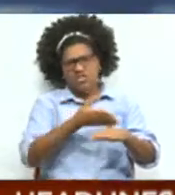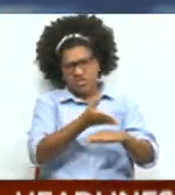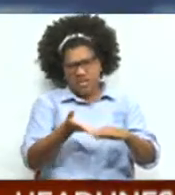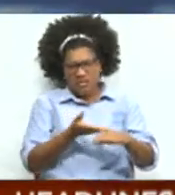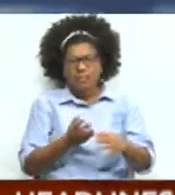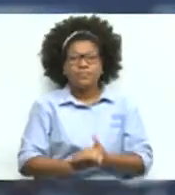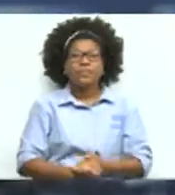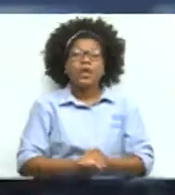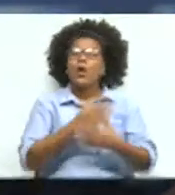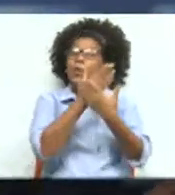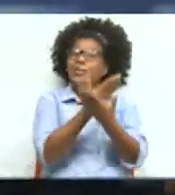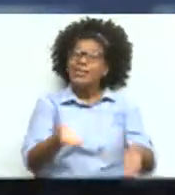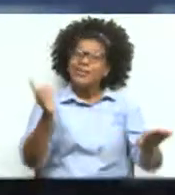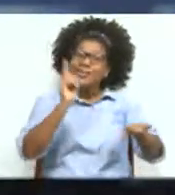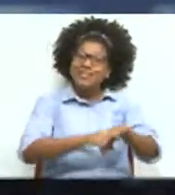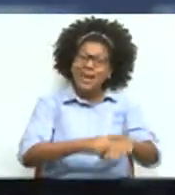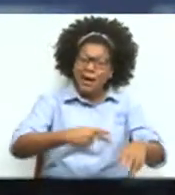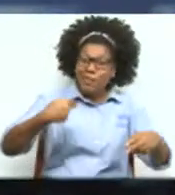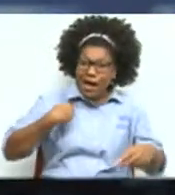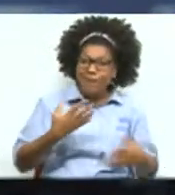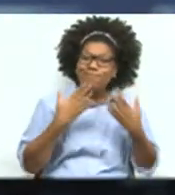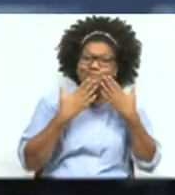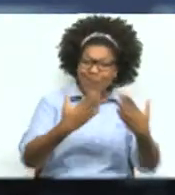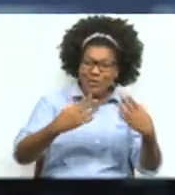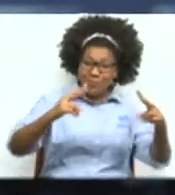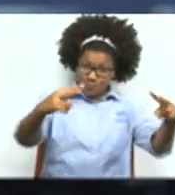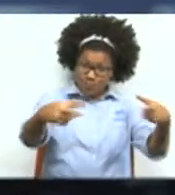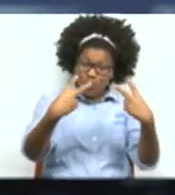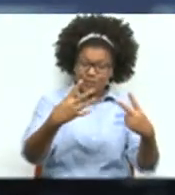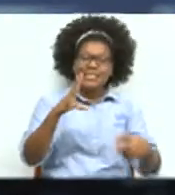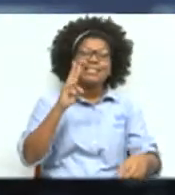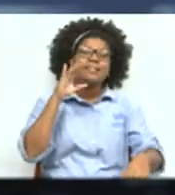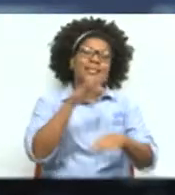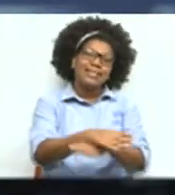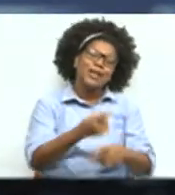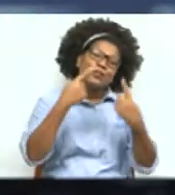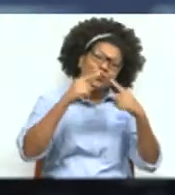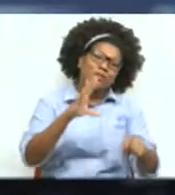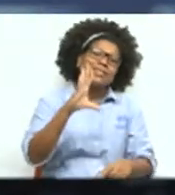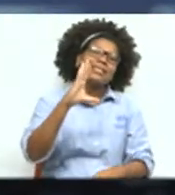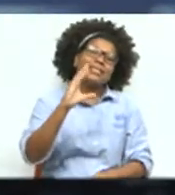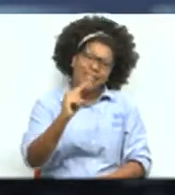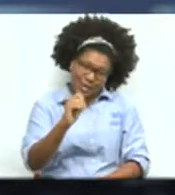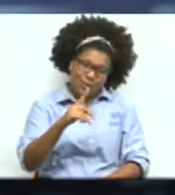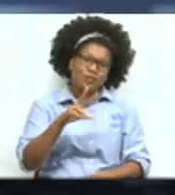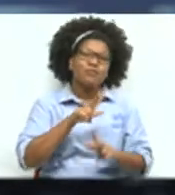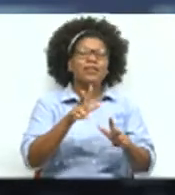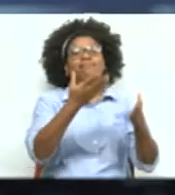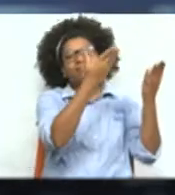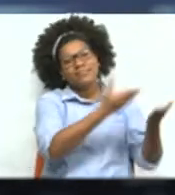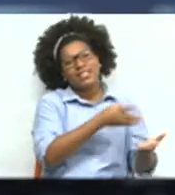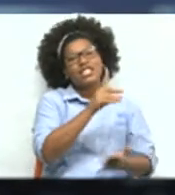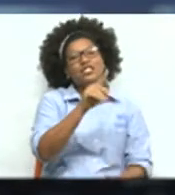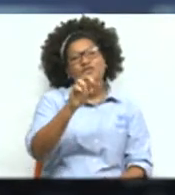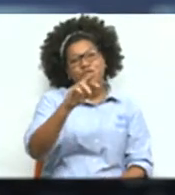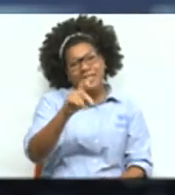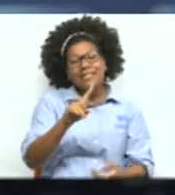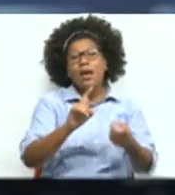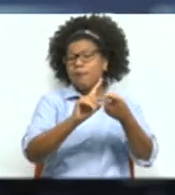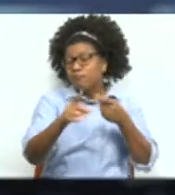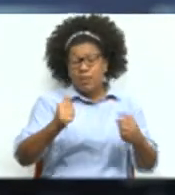Thank you so much for joining us for the 7 p.m. news here on CNC3. I'm Doris Polo. On behalf of myself and the rest of the team, have a good night.